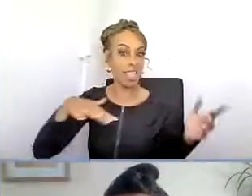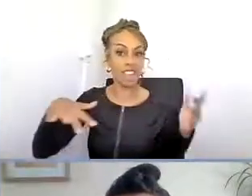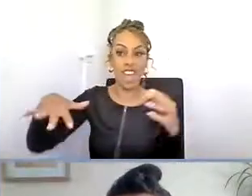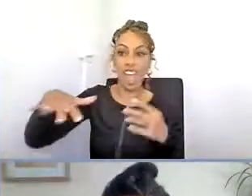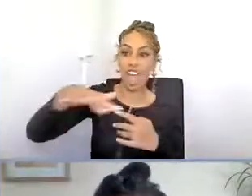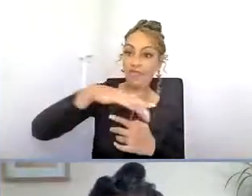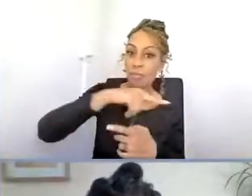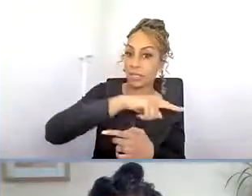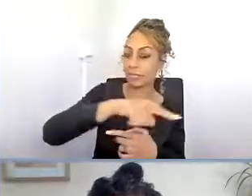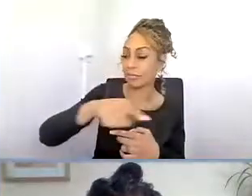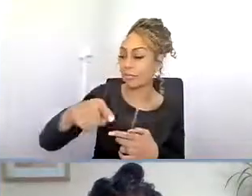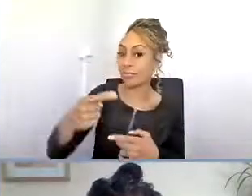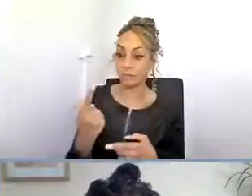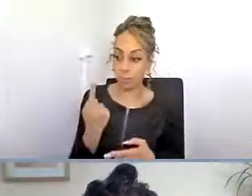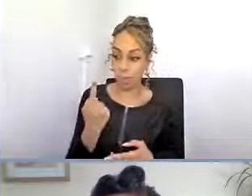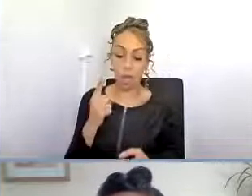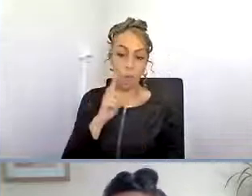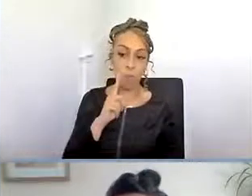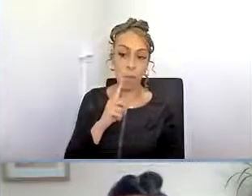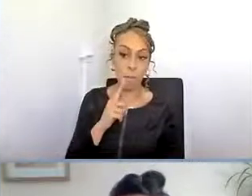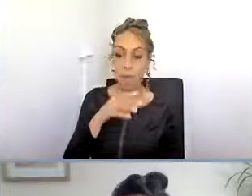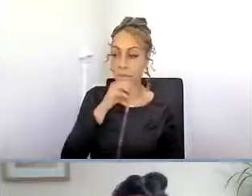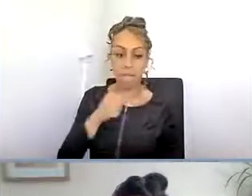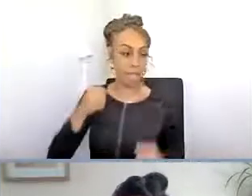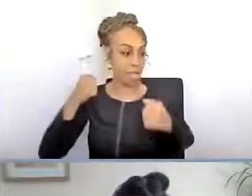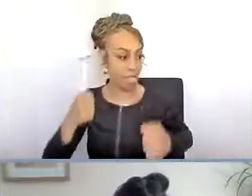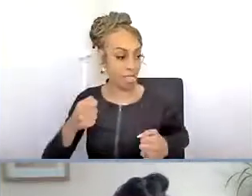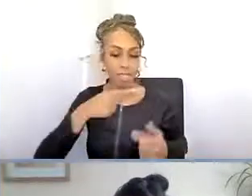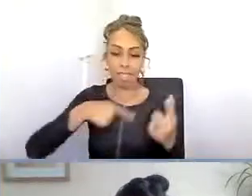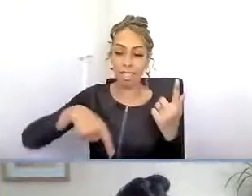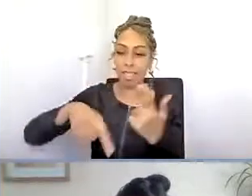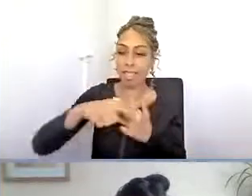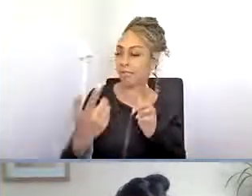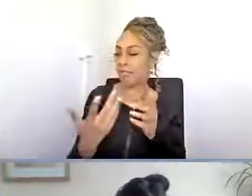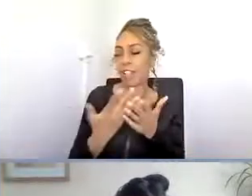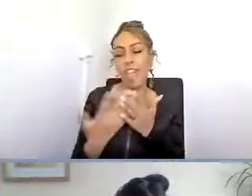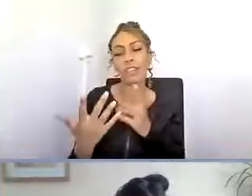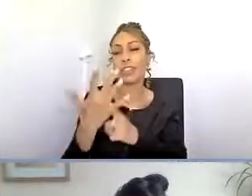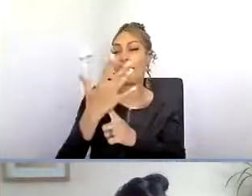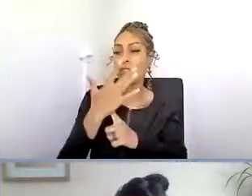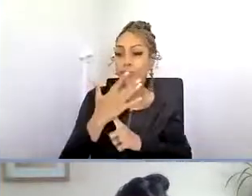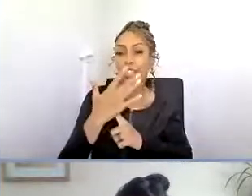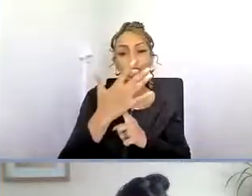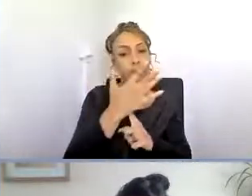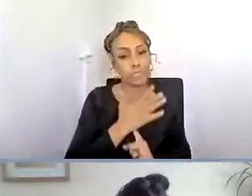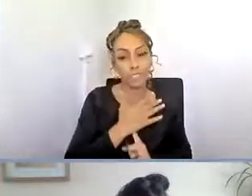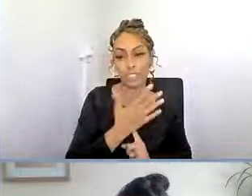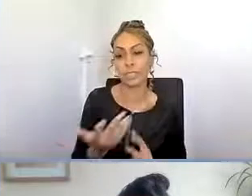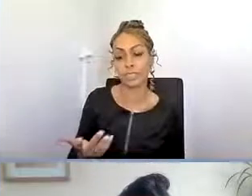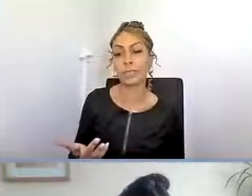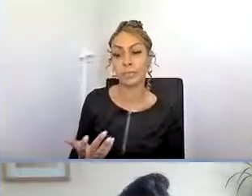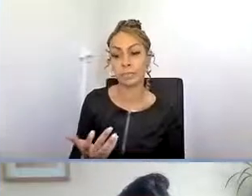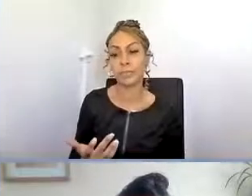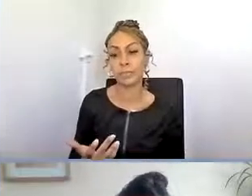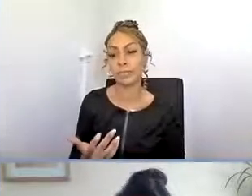and of course male dominated world, and she would have faced many prejudices.